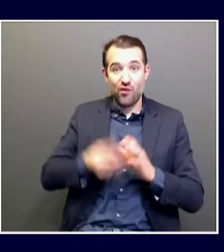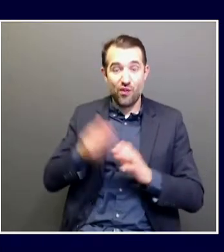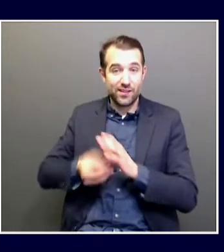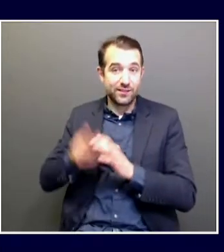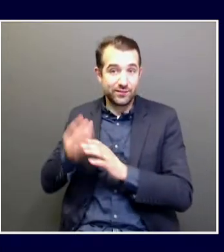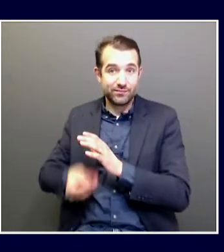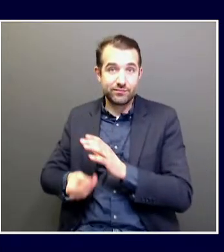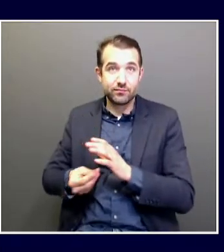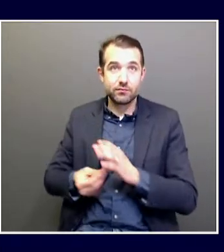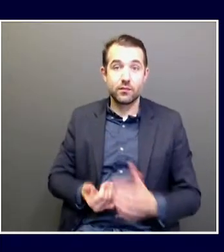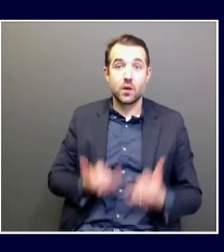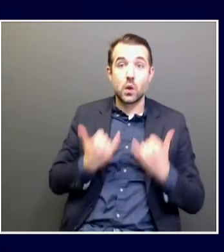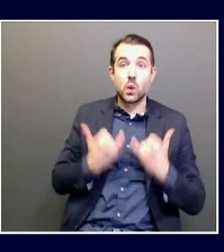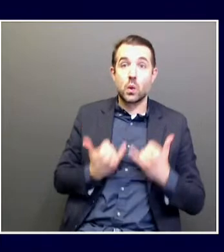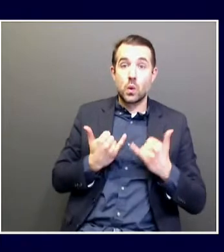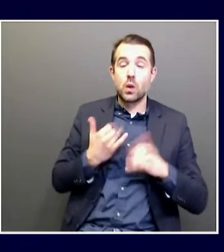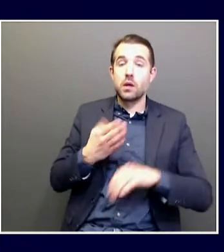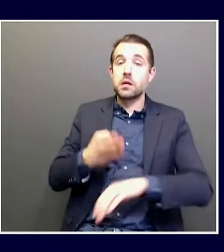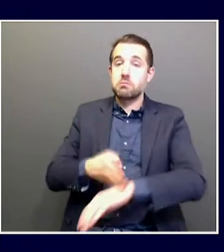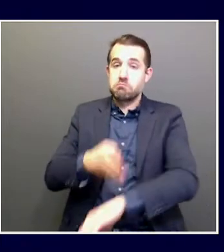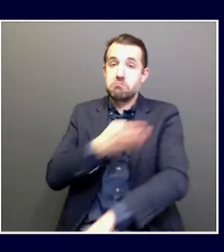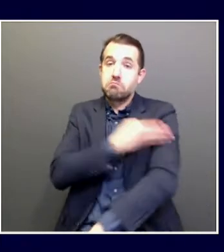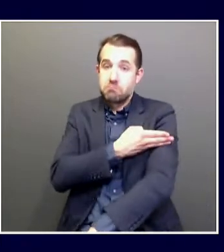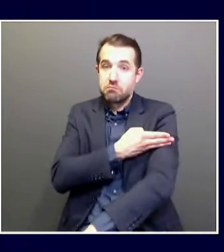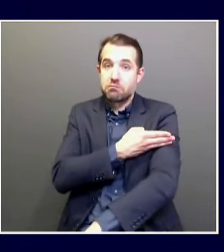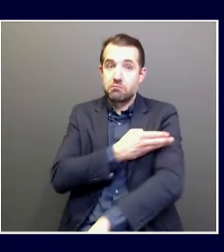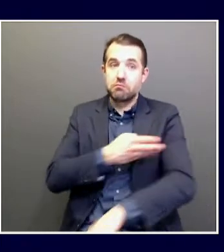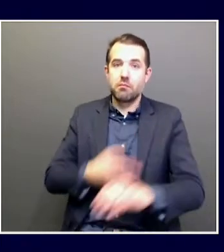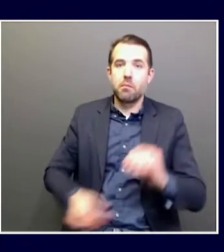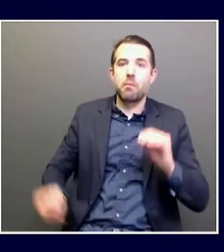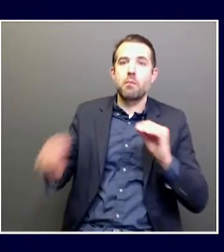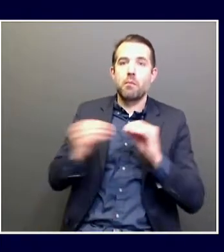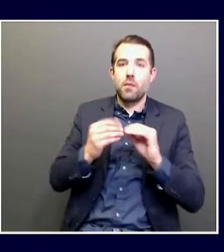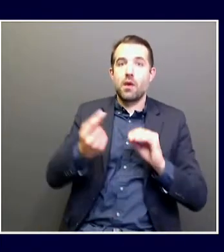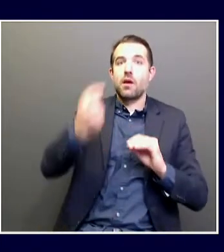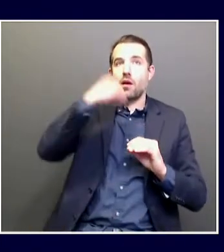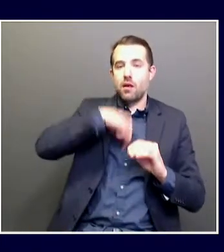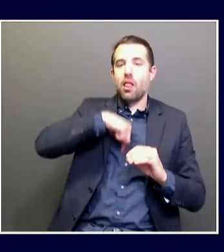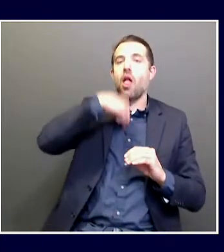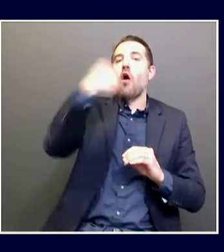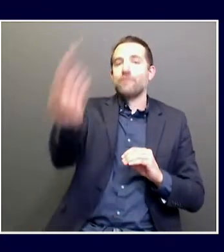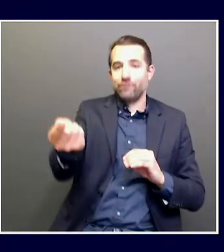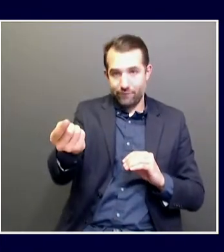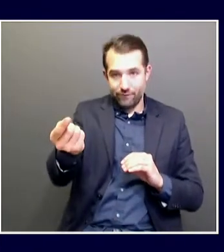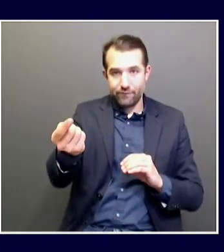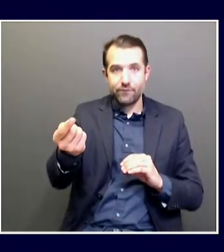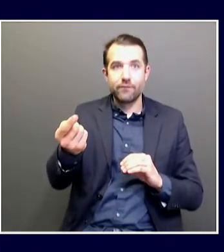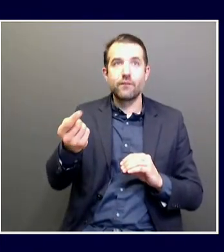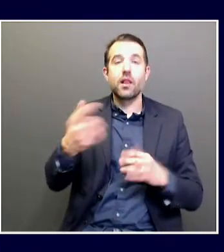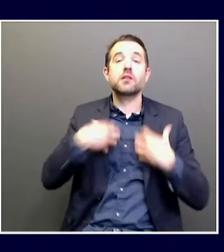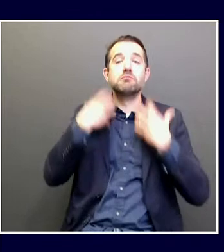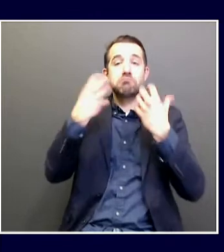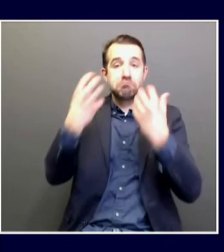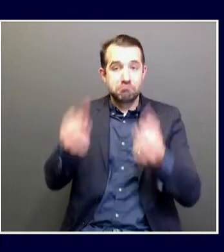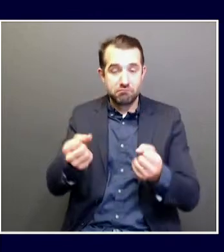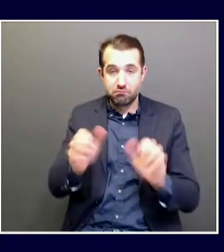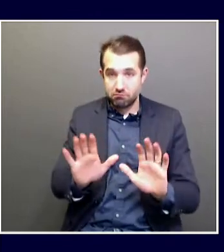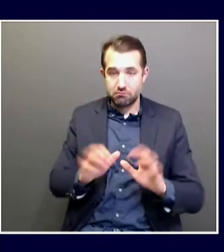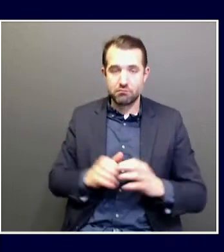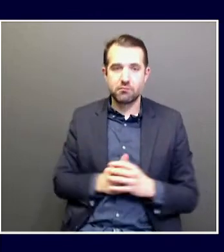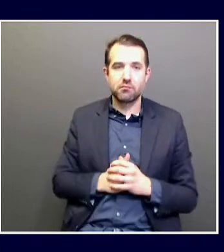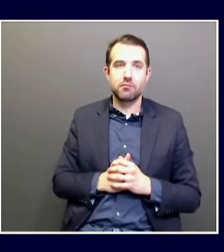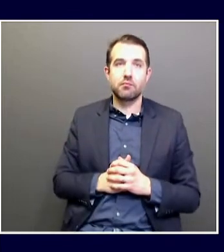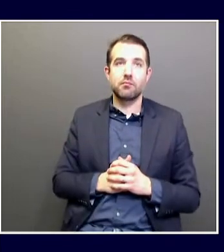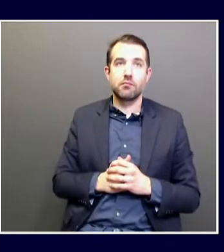to your question, which I think is about the more recent history, say with Delta and then the pre-Delta era, what